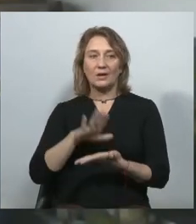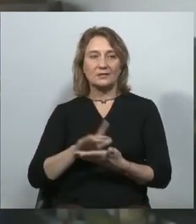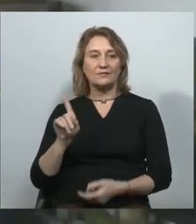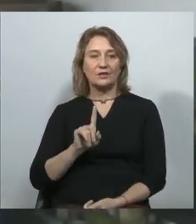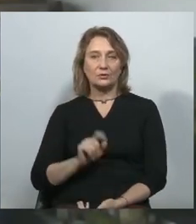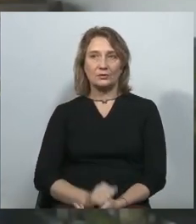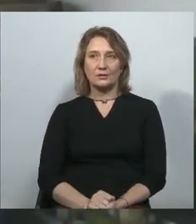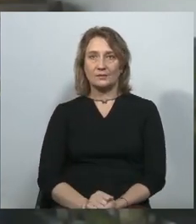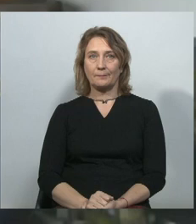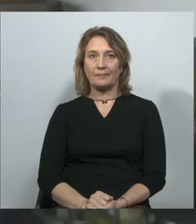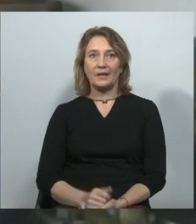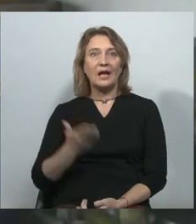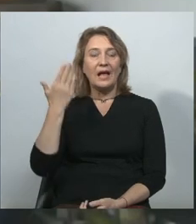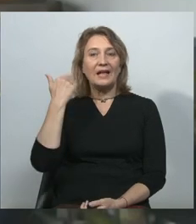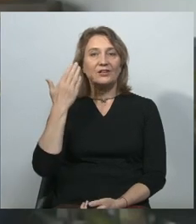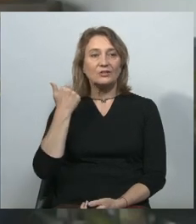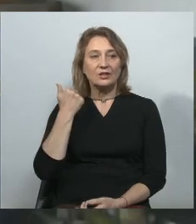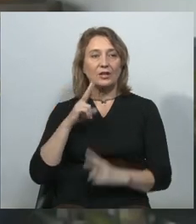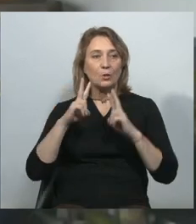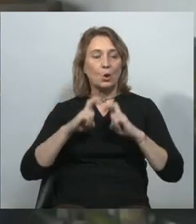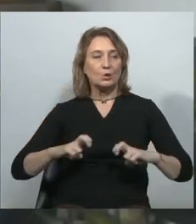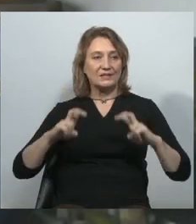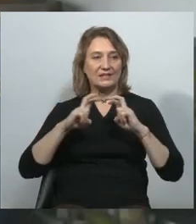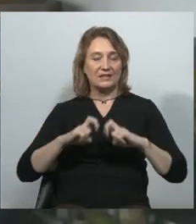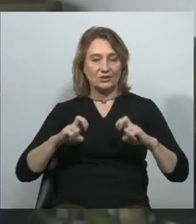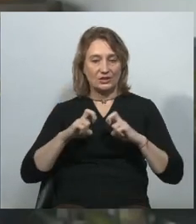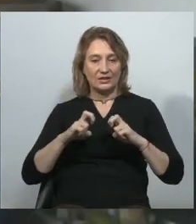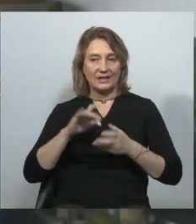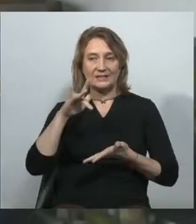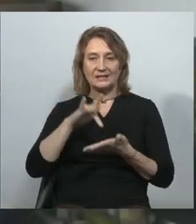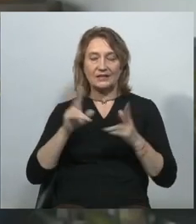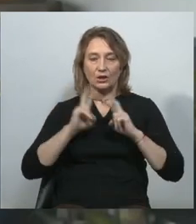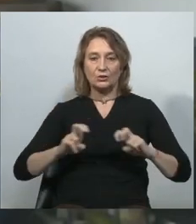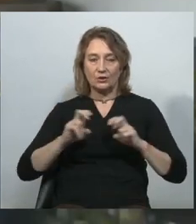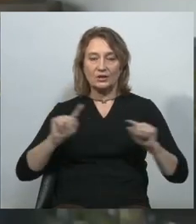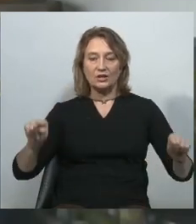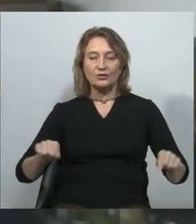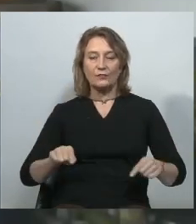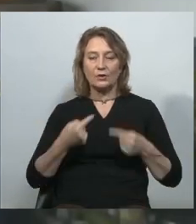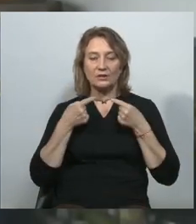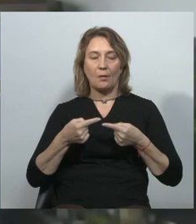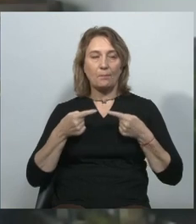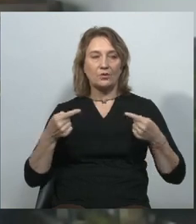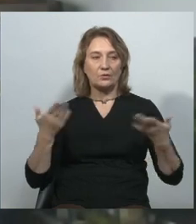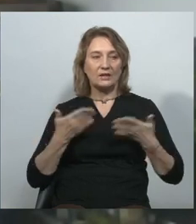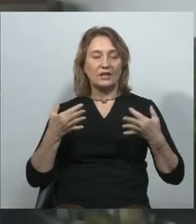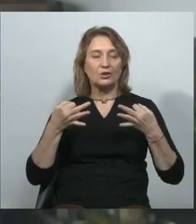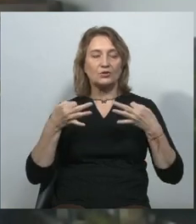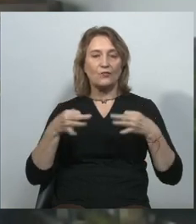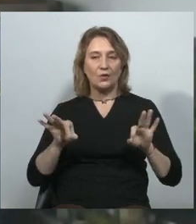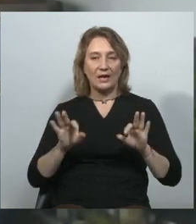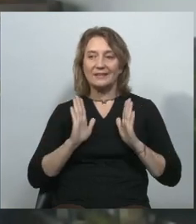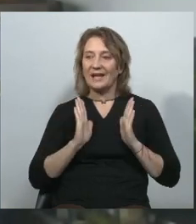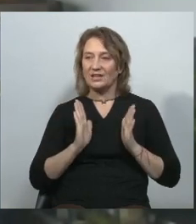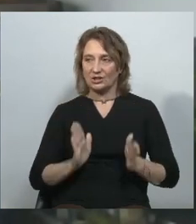Recent studies, I believe by Stanford, have created a product that essentially allows you to not only replace